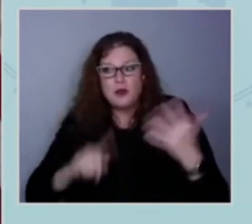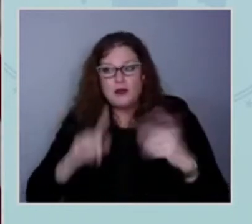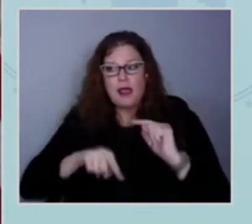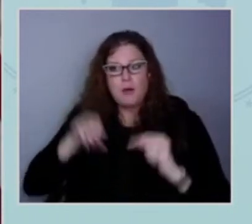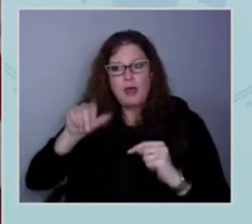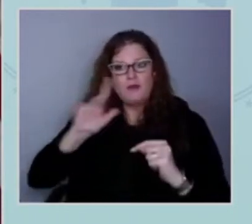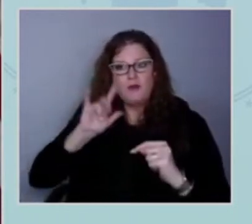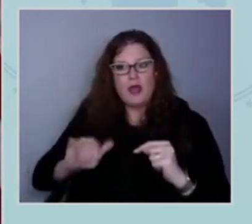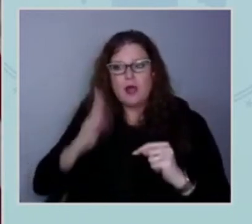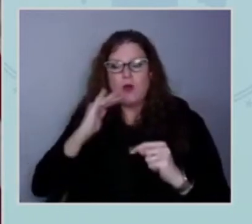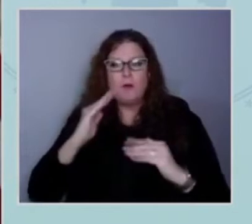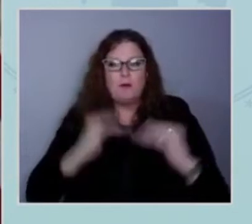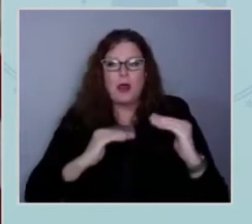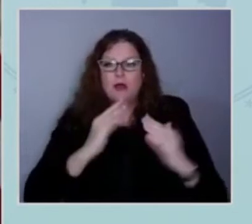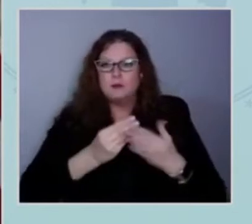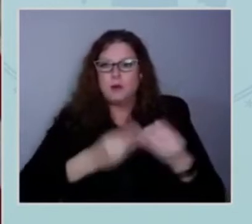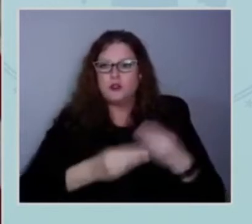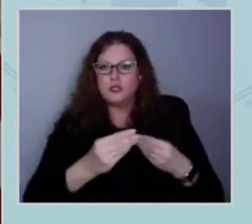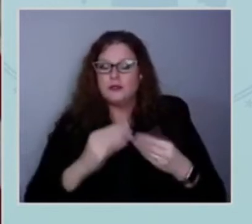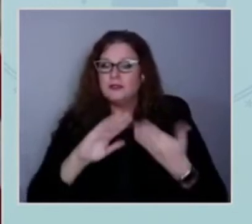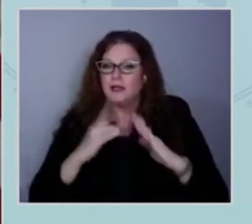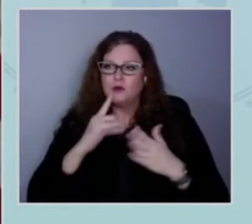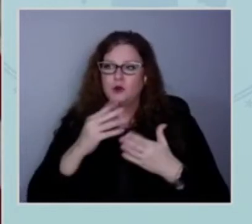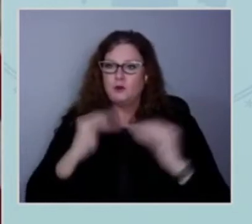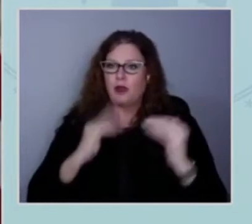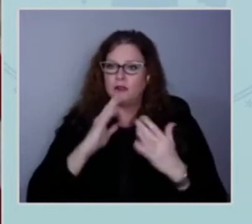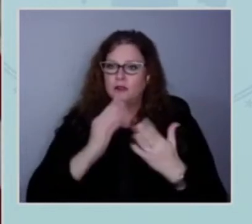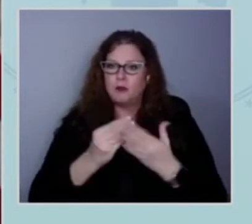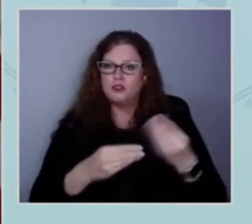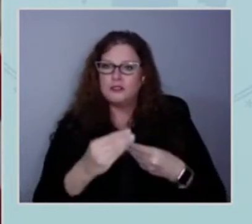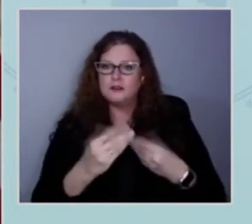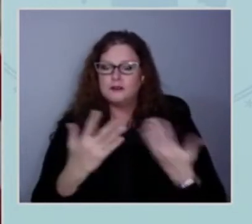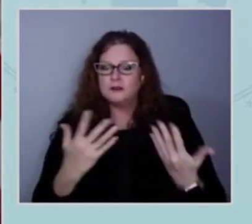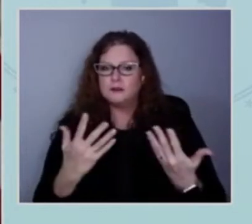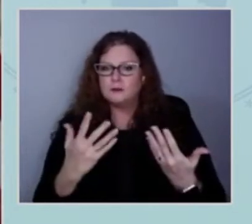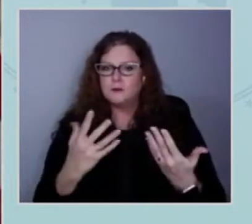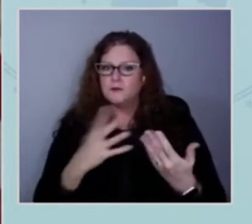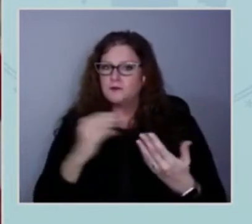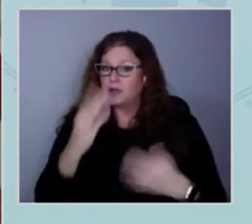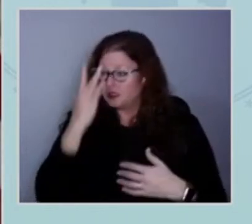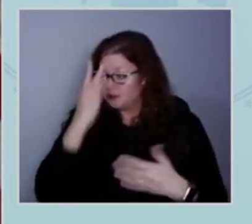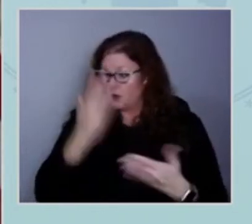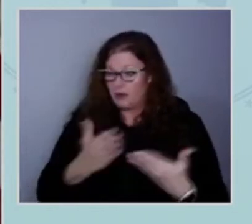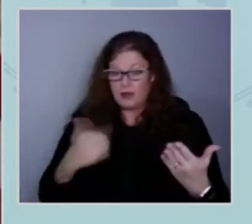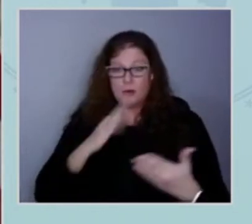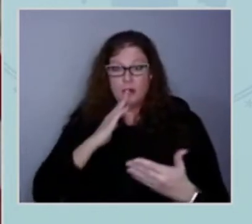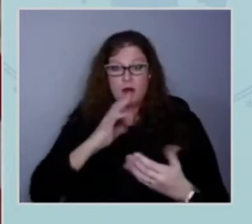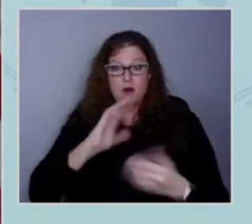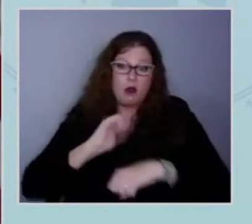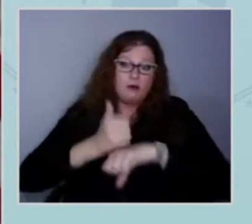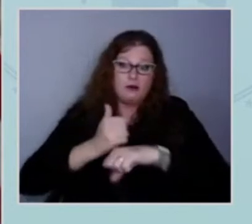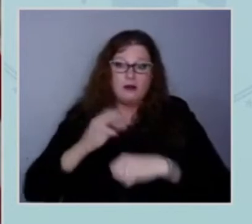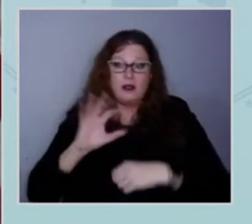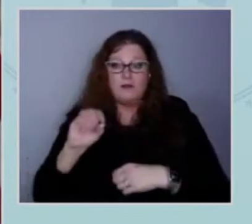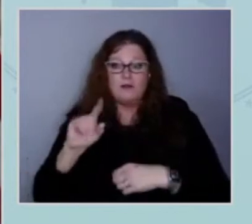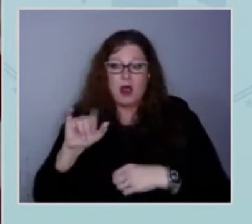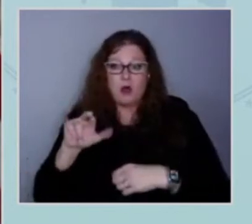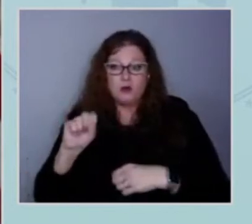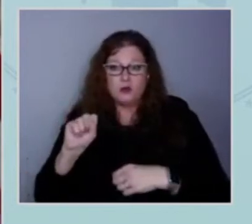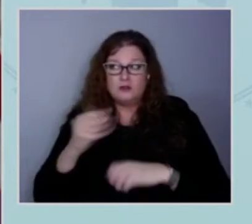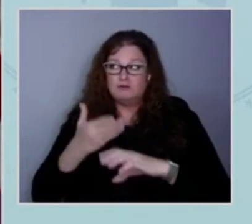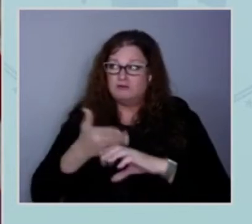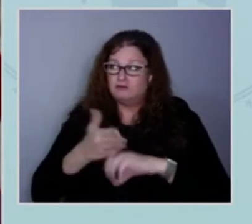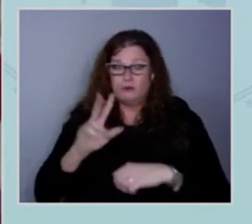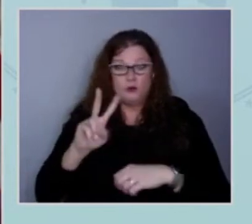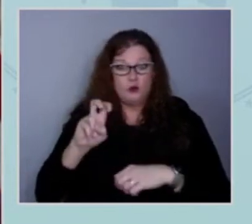the firefighters, the EMTs, et cetera, because they have to balance their budgets. The cities have to balance their budgets. And the